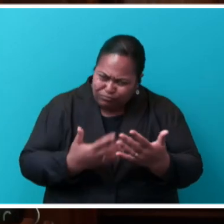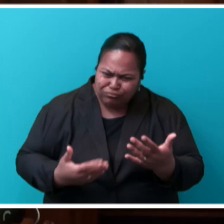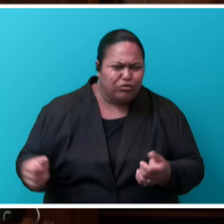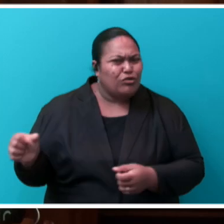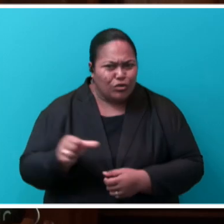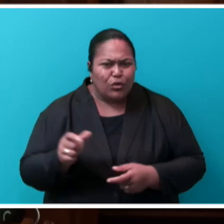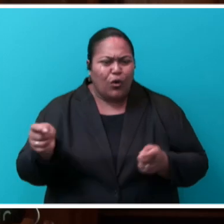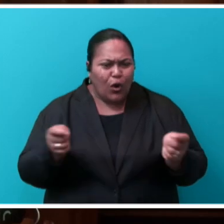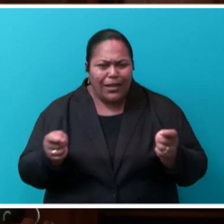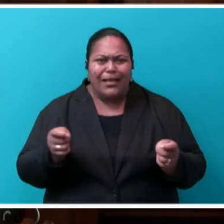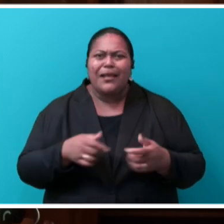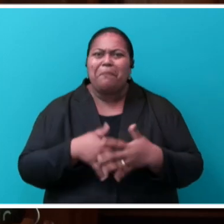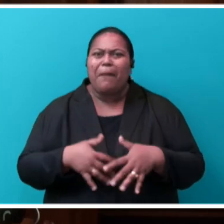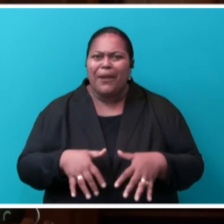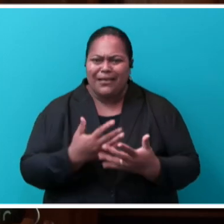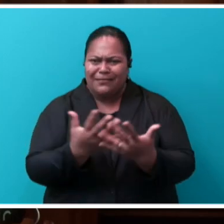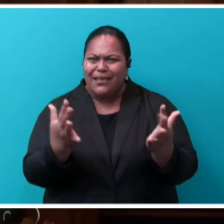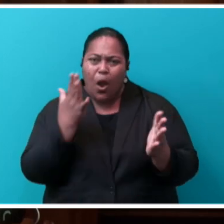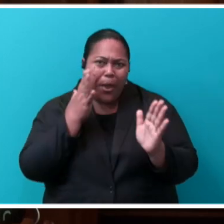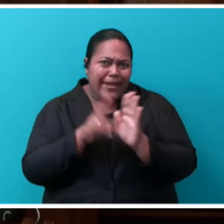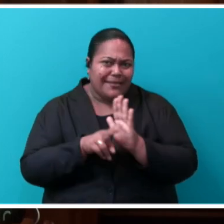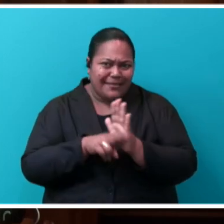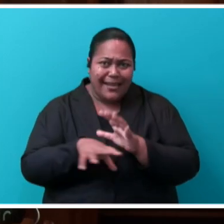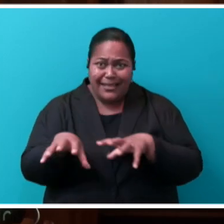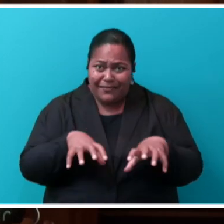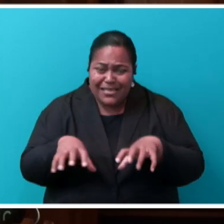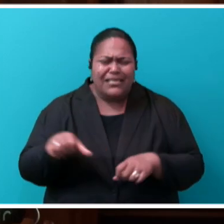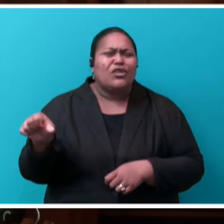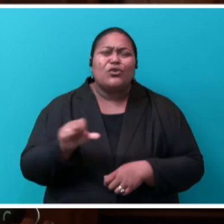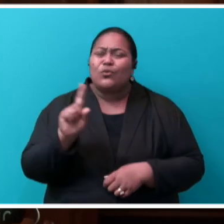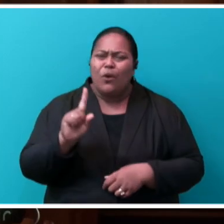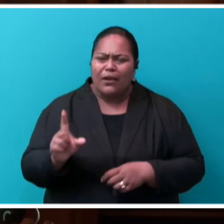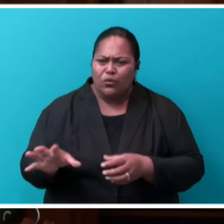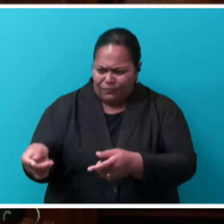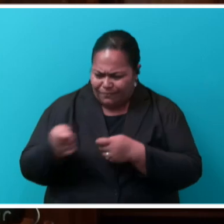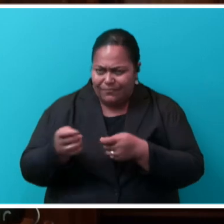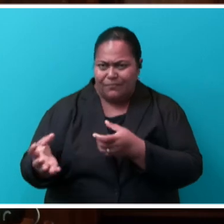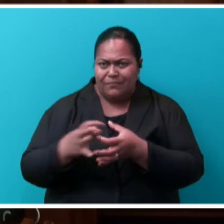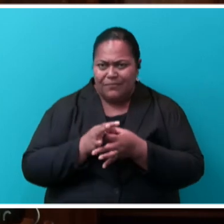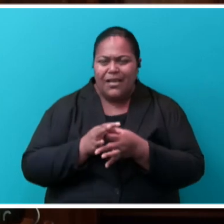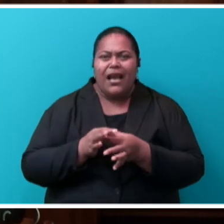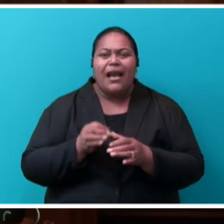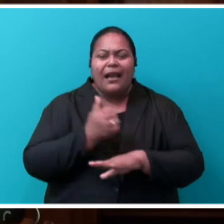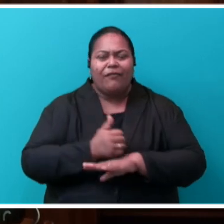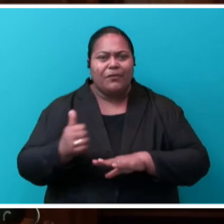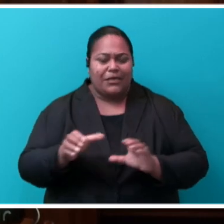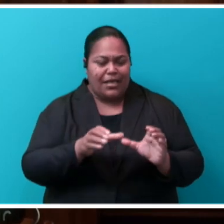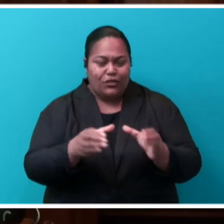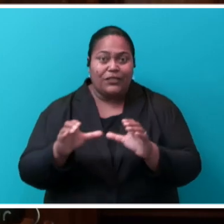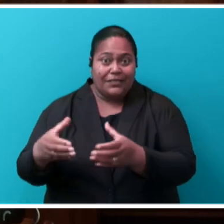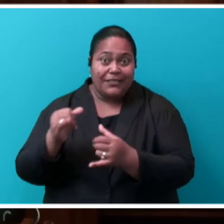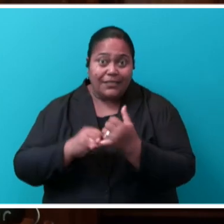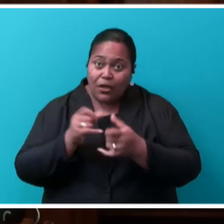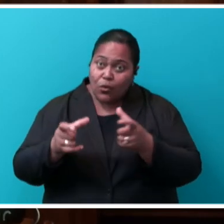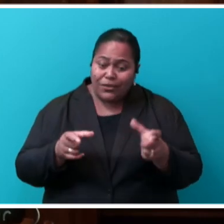coordinated public awareness initiatives. By engaging multiple government agencies and stakeholders, these campaigns aim